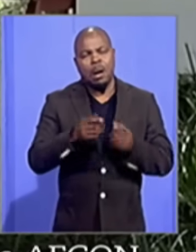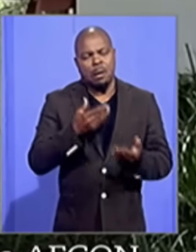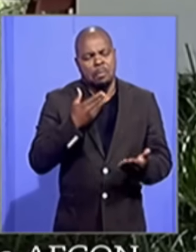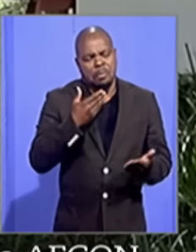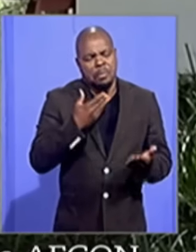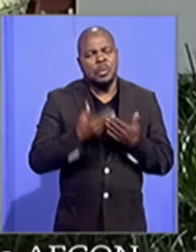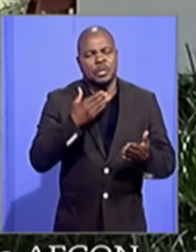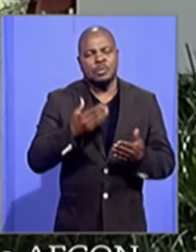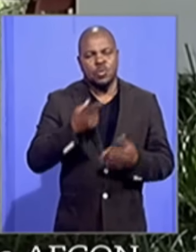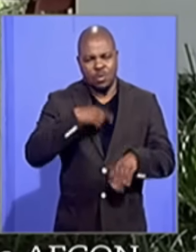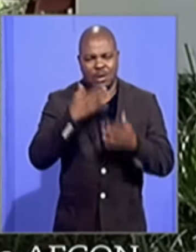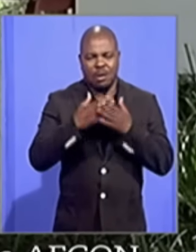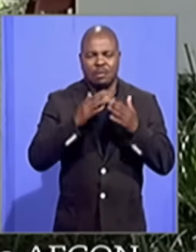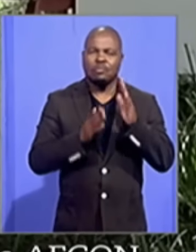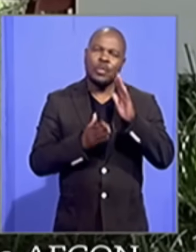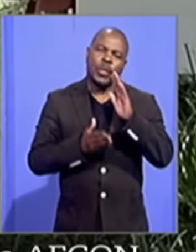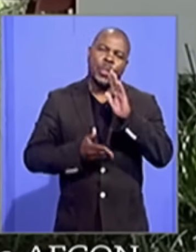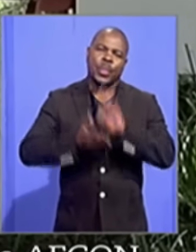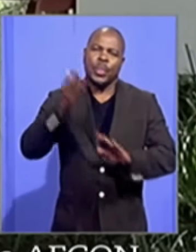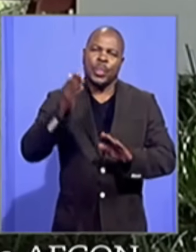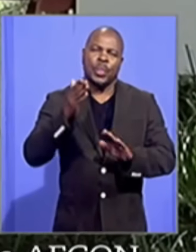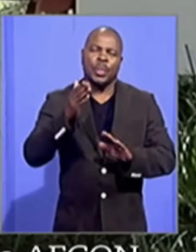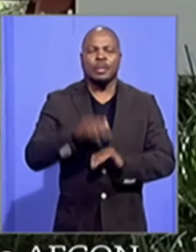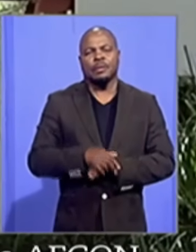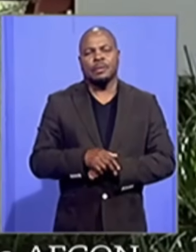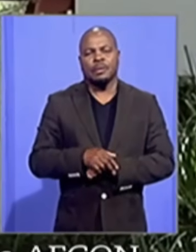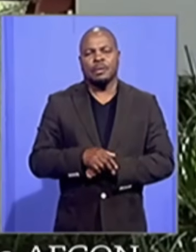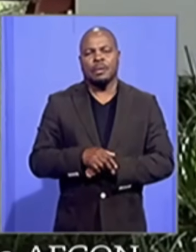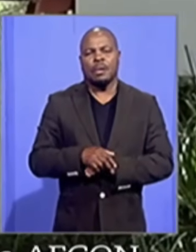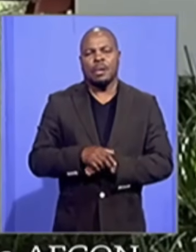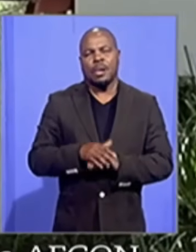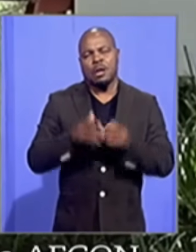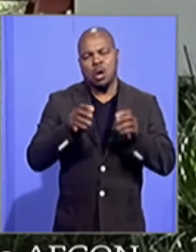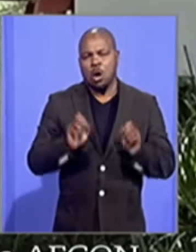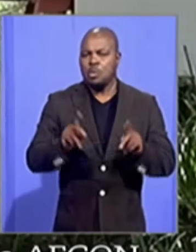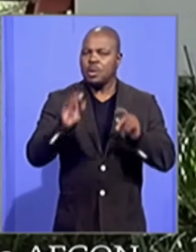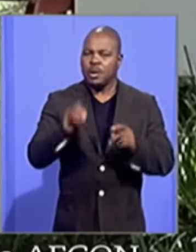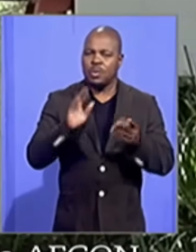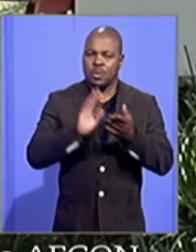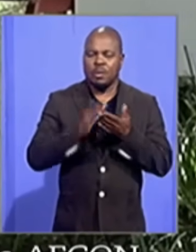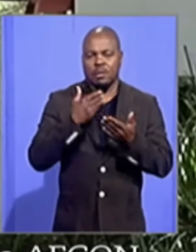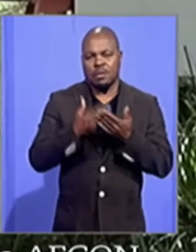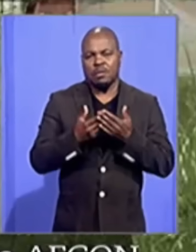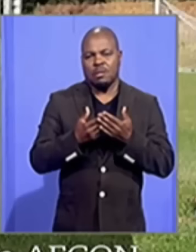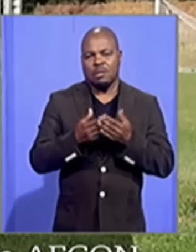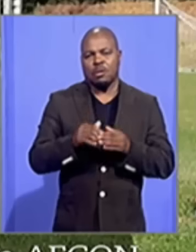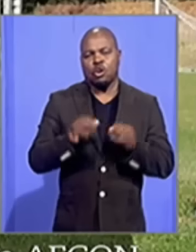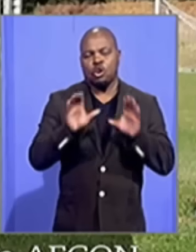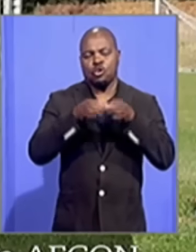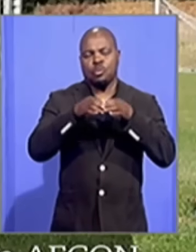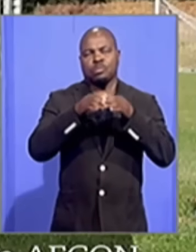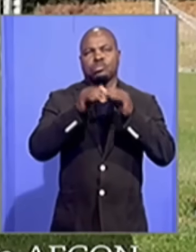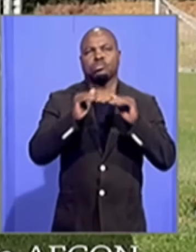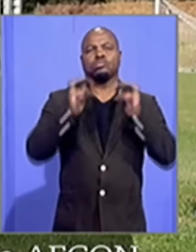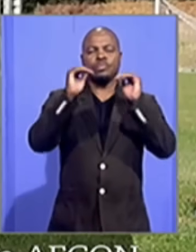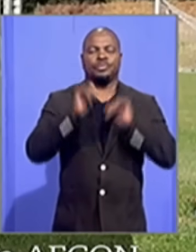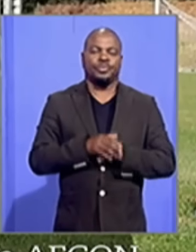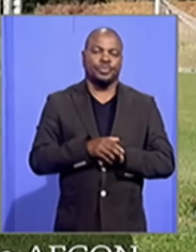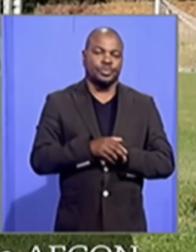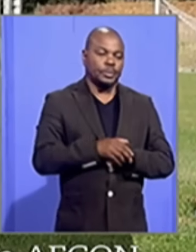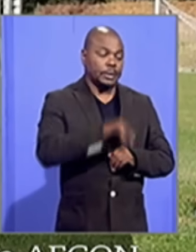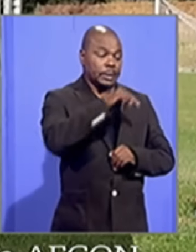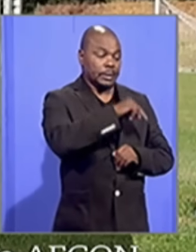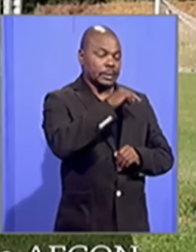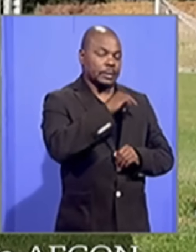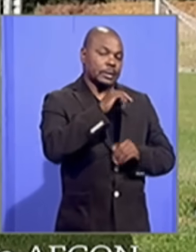and if we can reach our best level, then we have a chance to go through the group stages. Williams ke mongwa di papadi tse